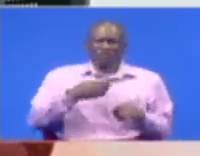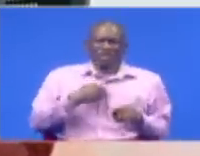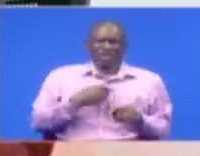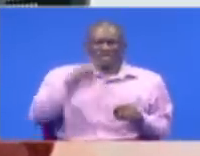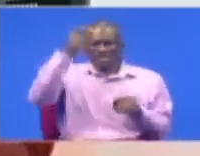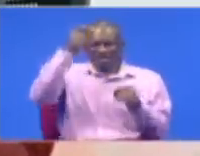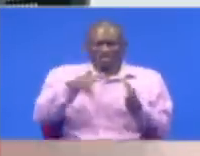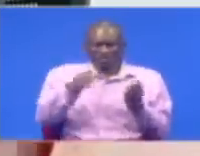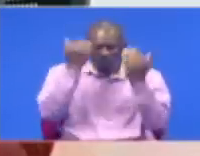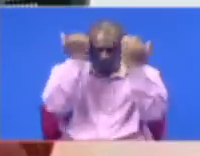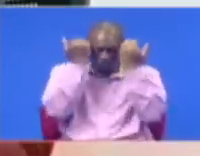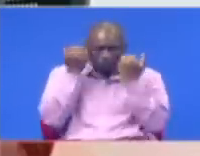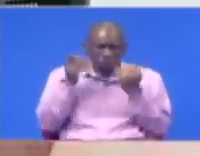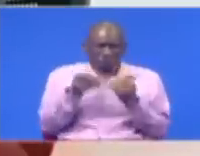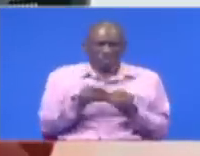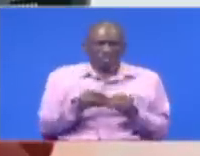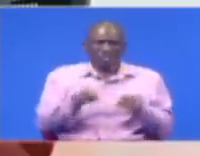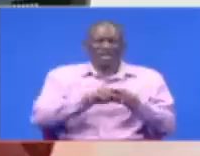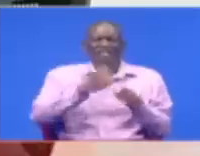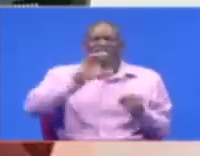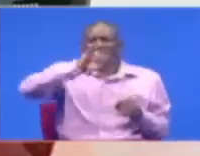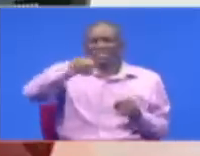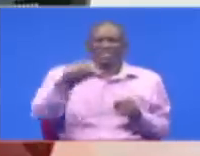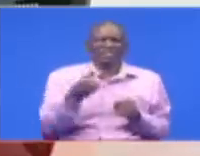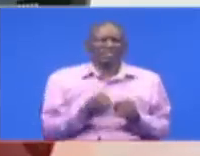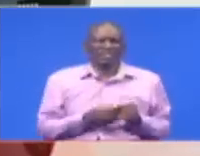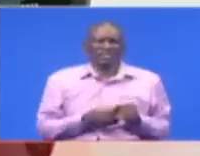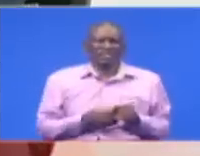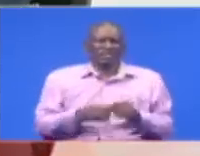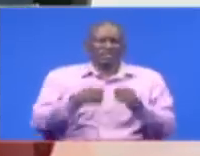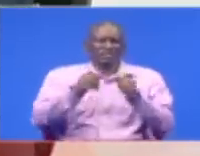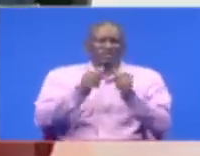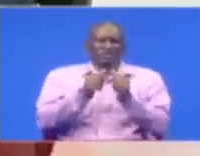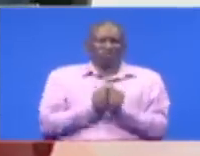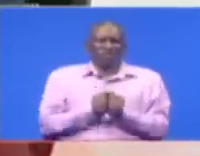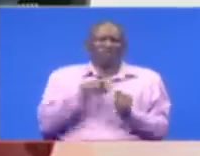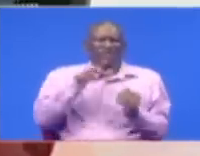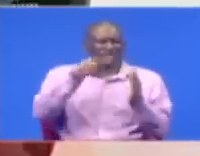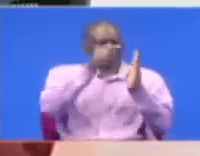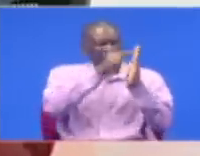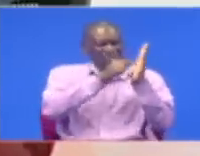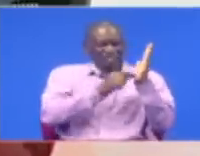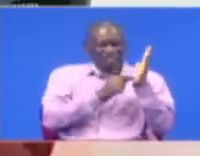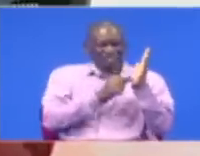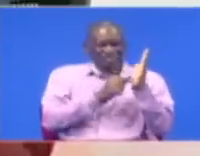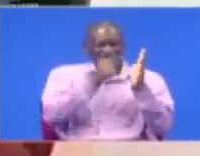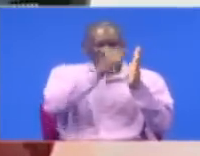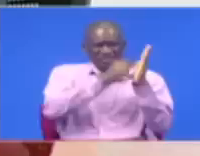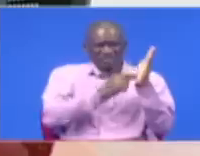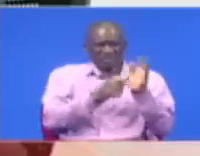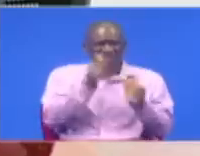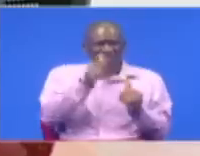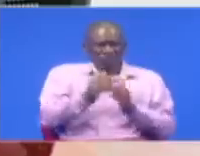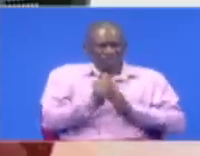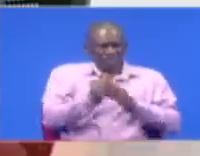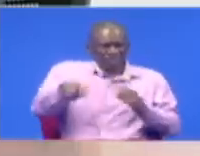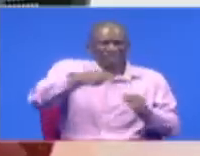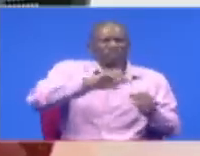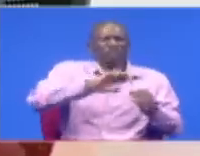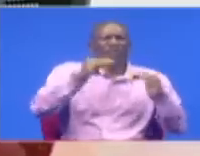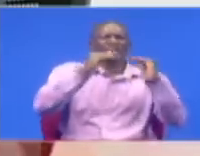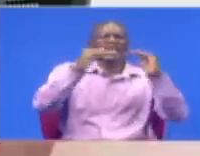judge of this court as a Chief Justice with his agenda, which took us to another